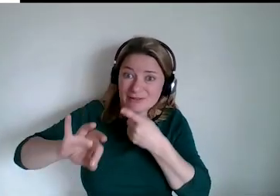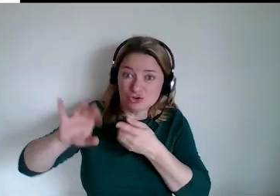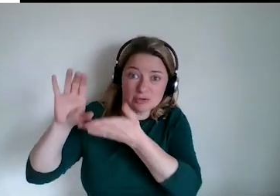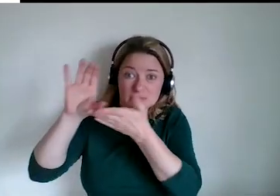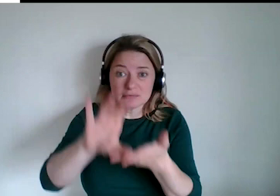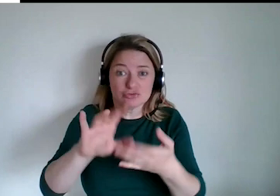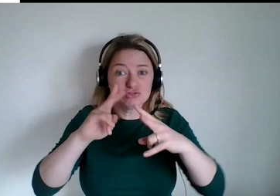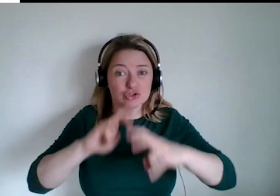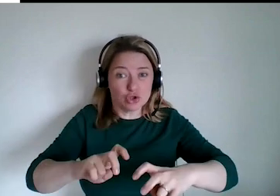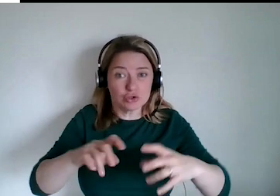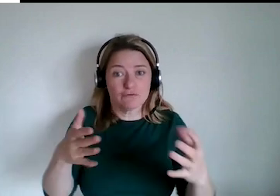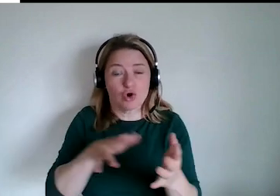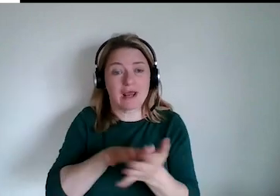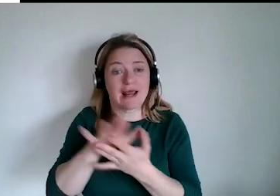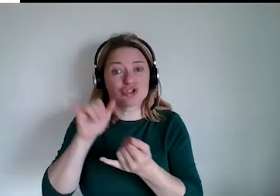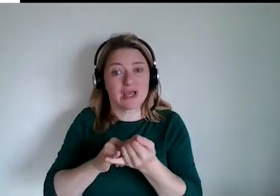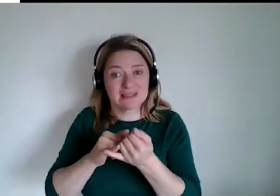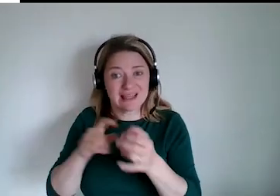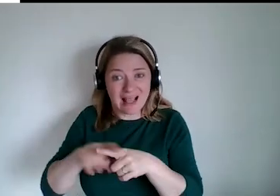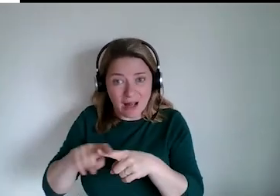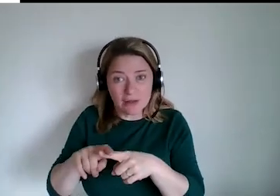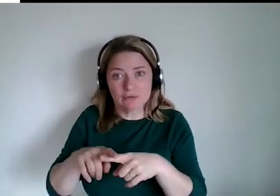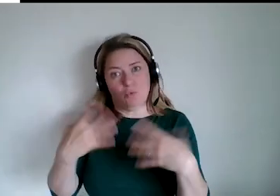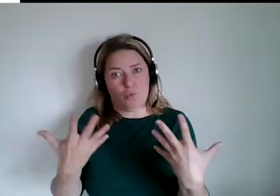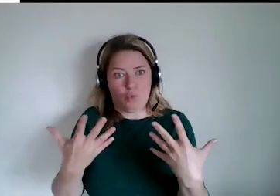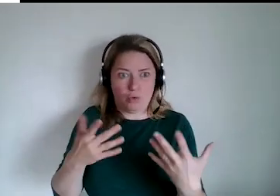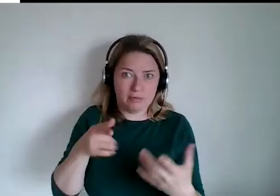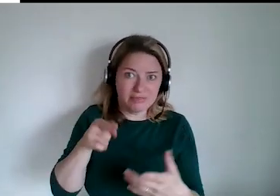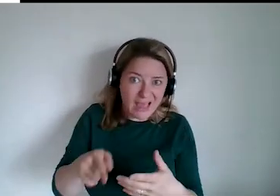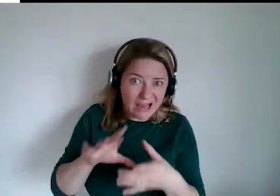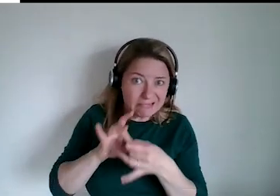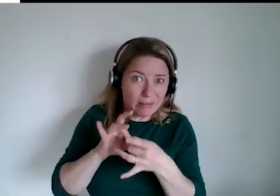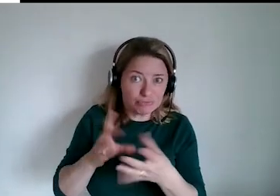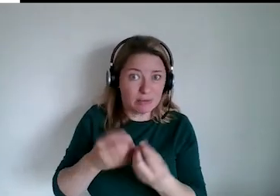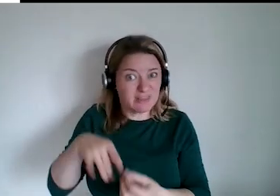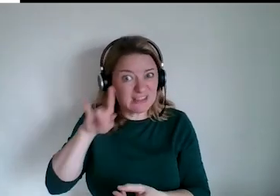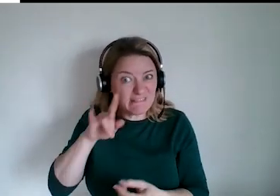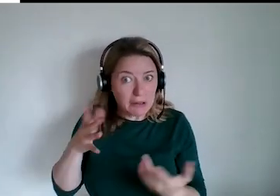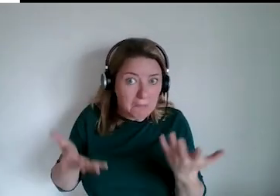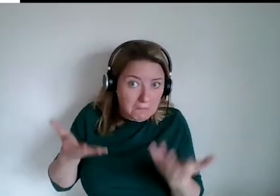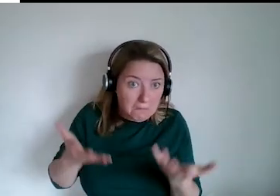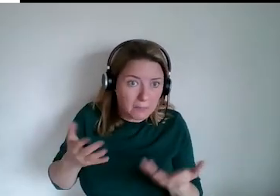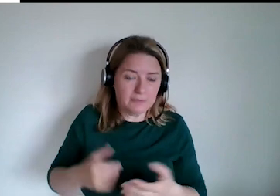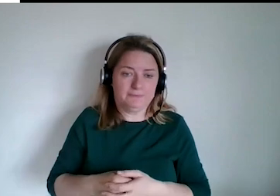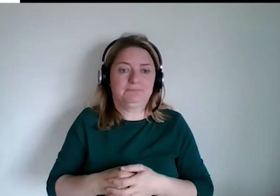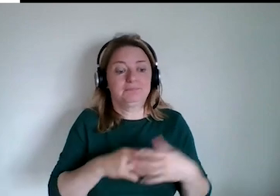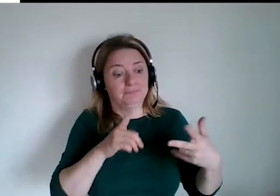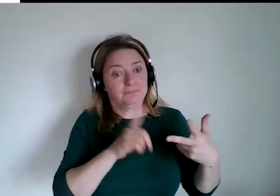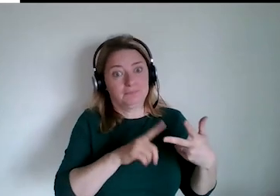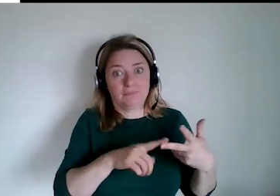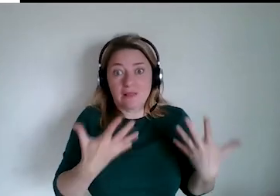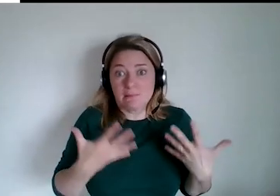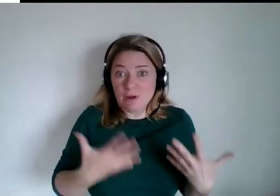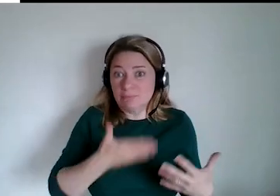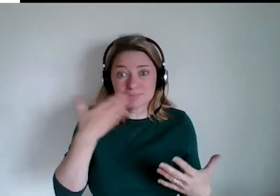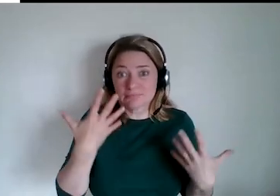for NHS England, or is that collaborating with the devil? We don't currently have infrastructure funding, but should